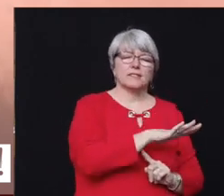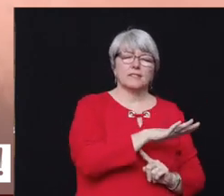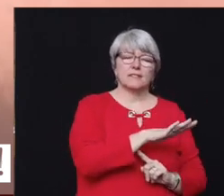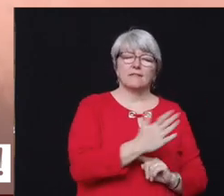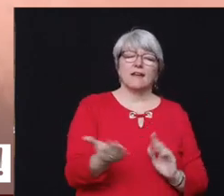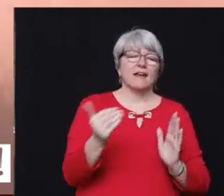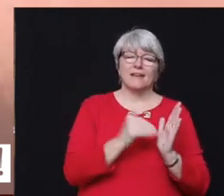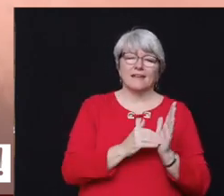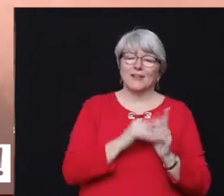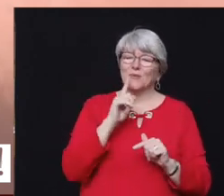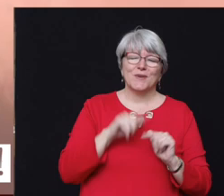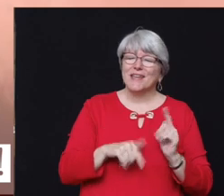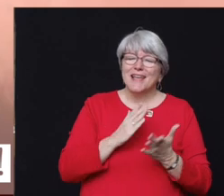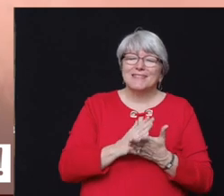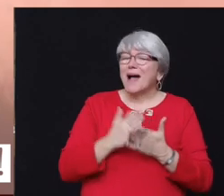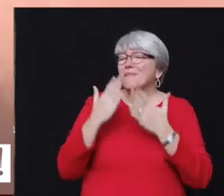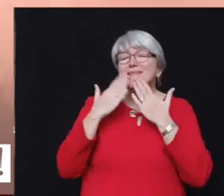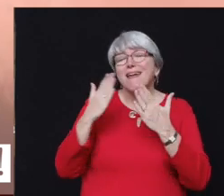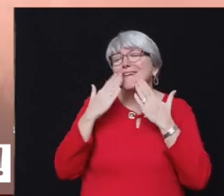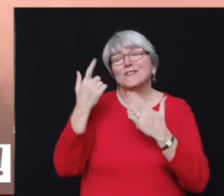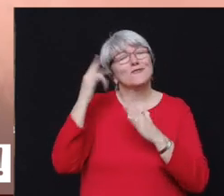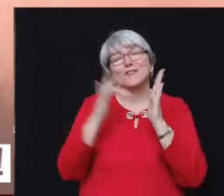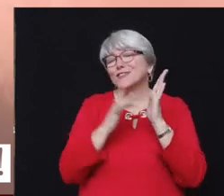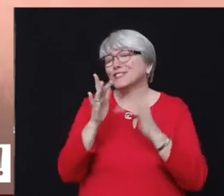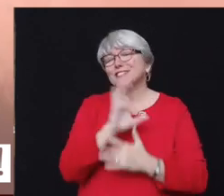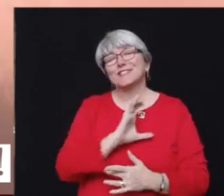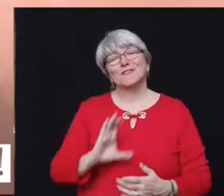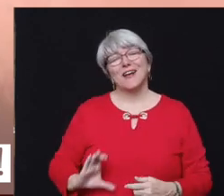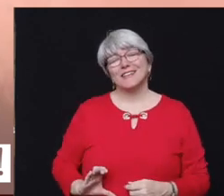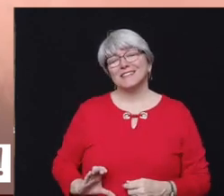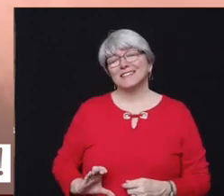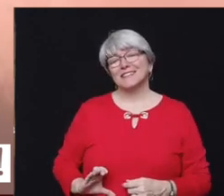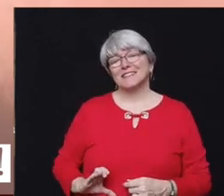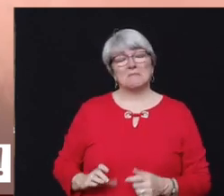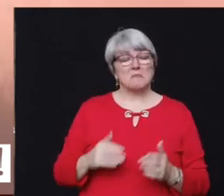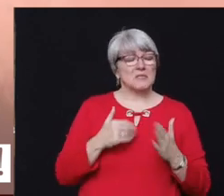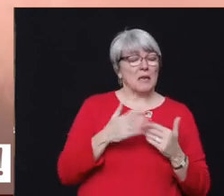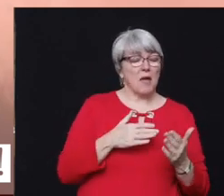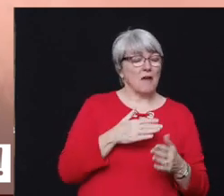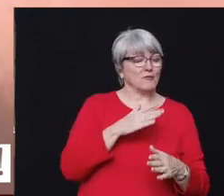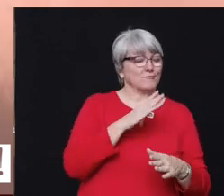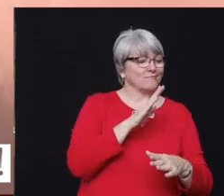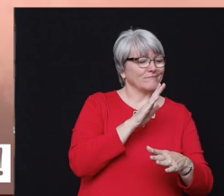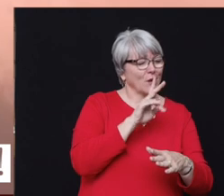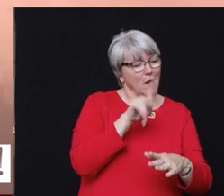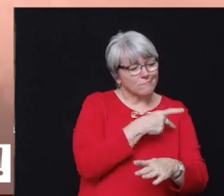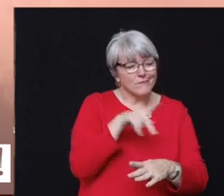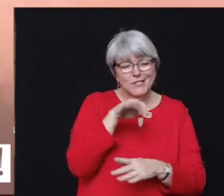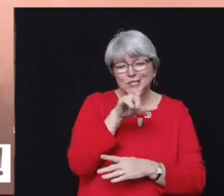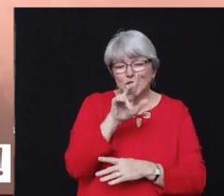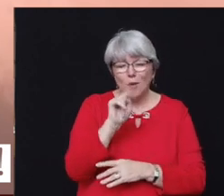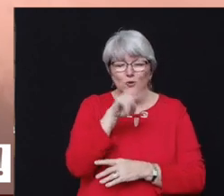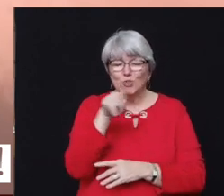Once again, we can't stop thanking you for Jesus Christ. And whether it be talking about Psalms 22 and talking about